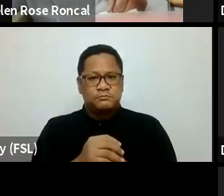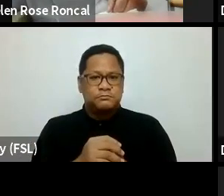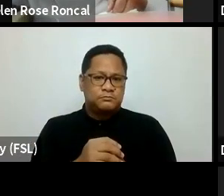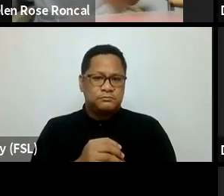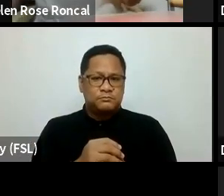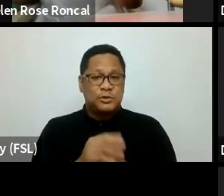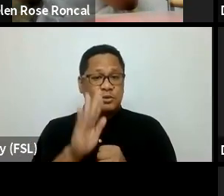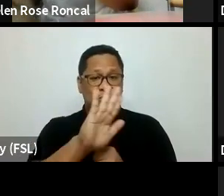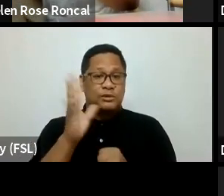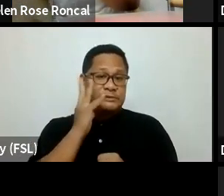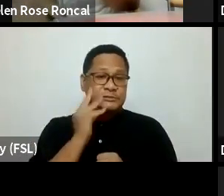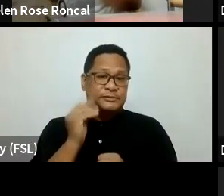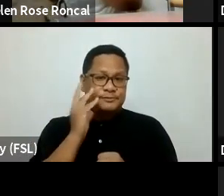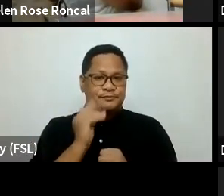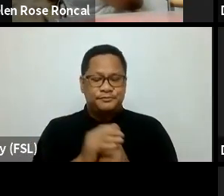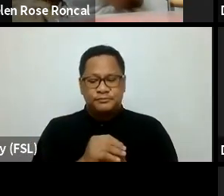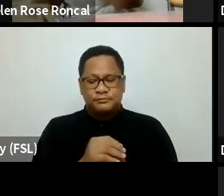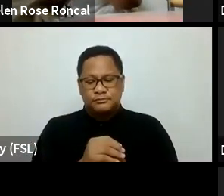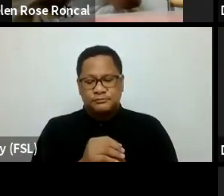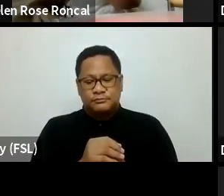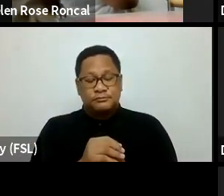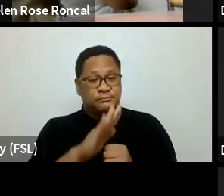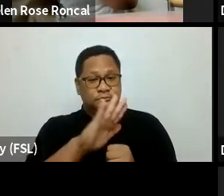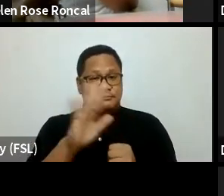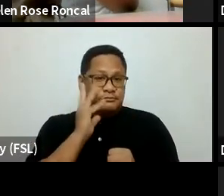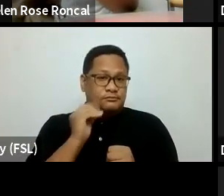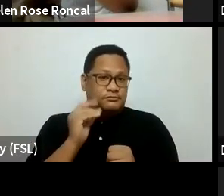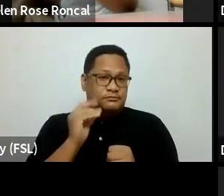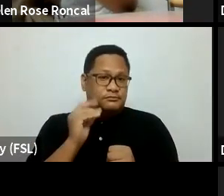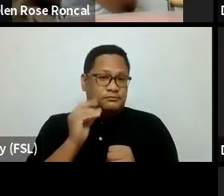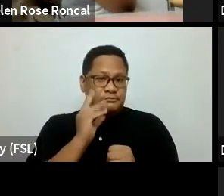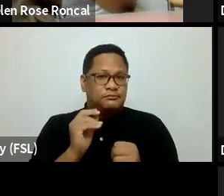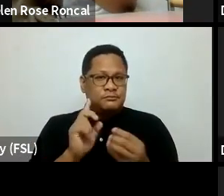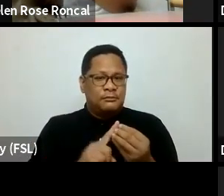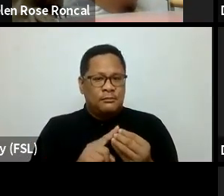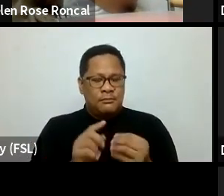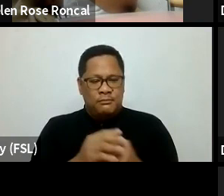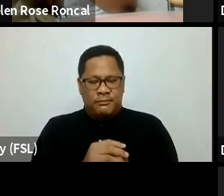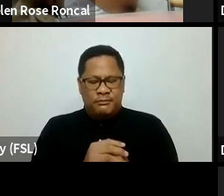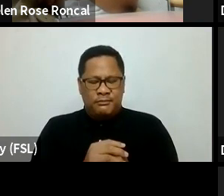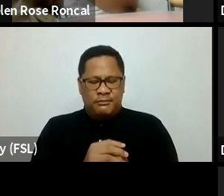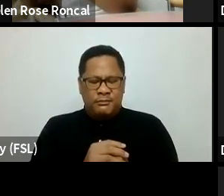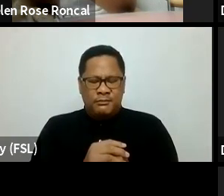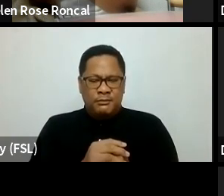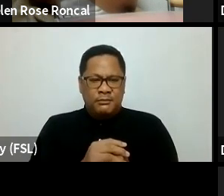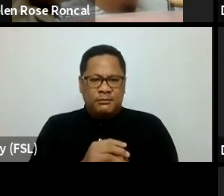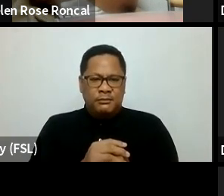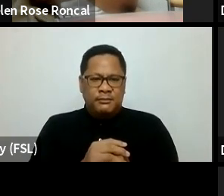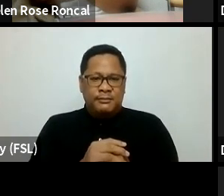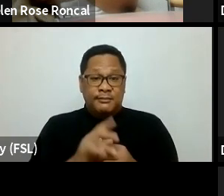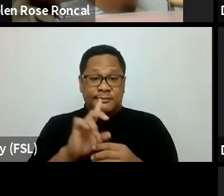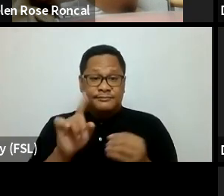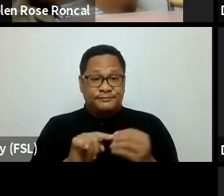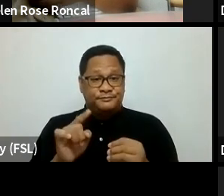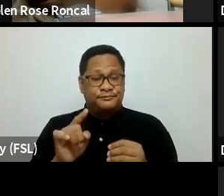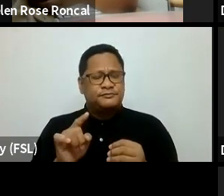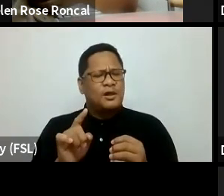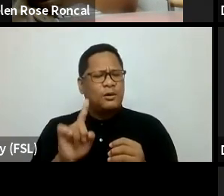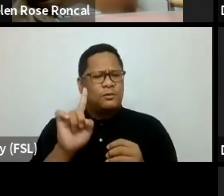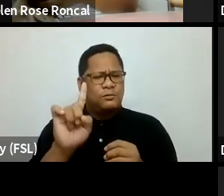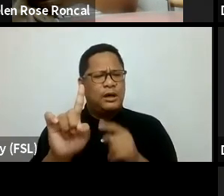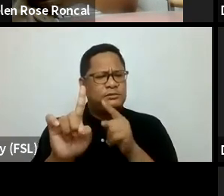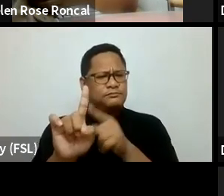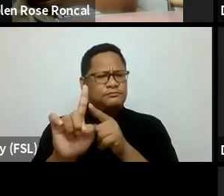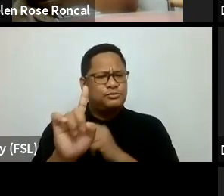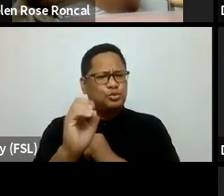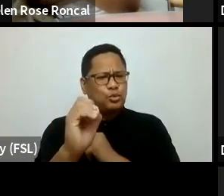your experience. Okay, your experience about wanting to have a business of your